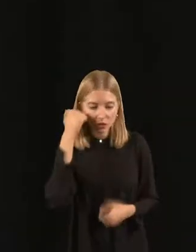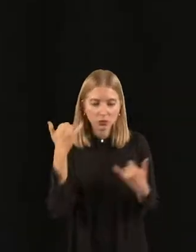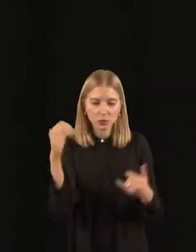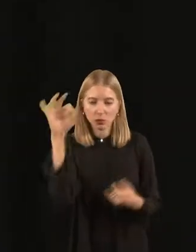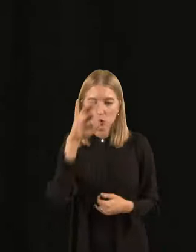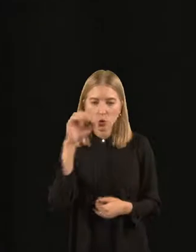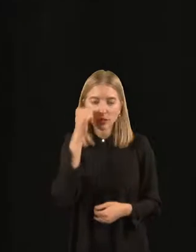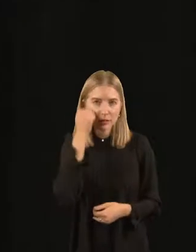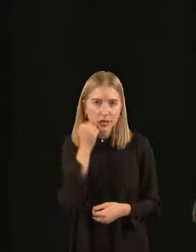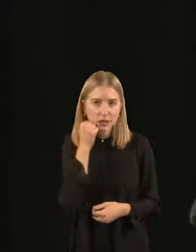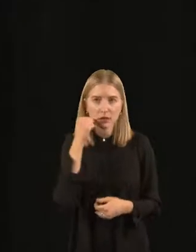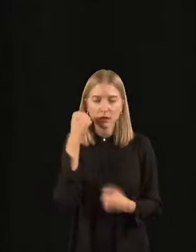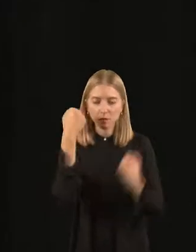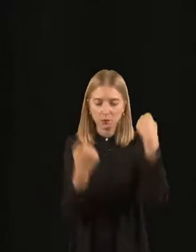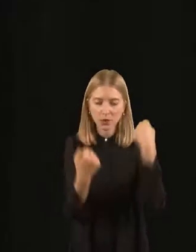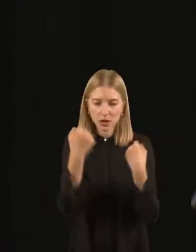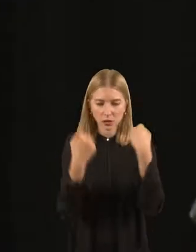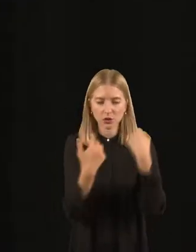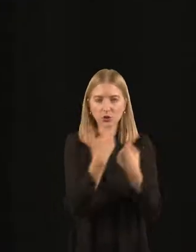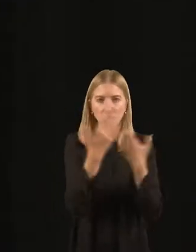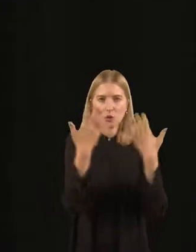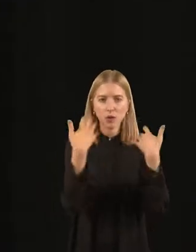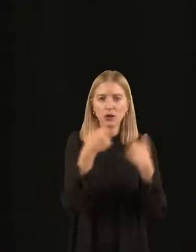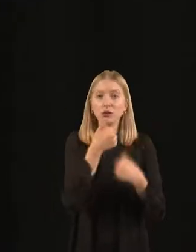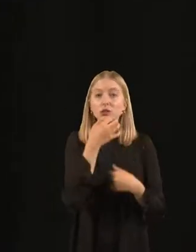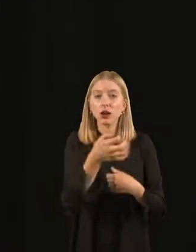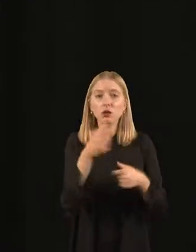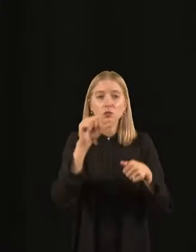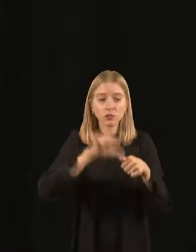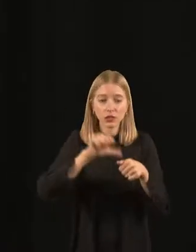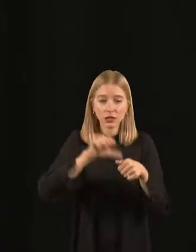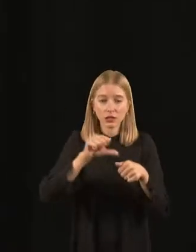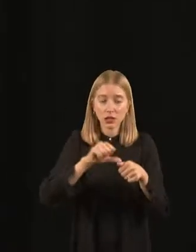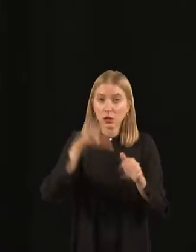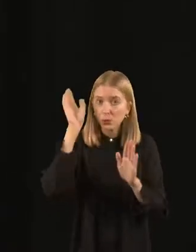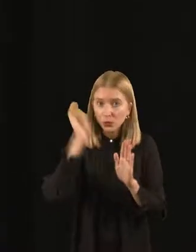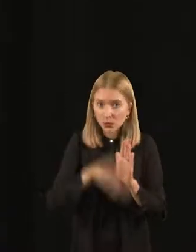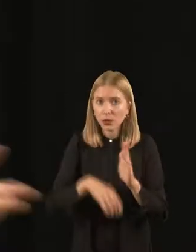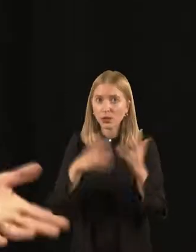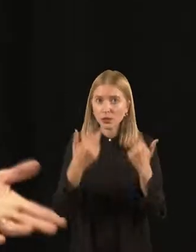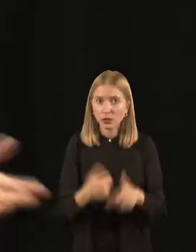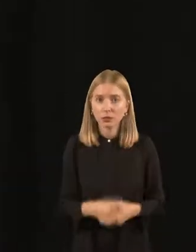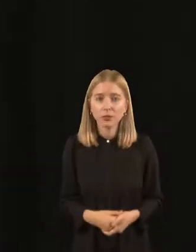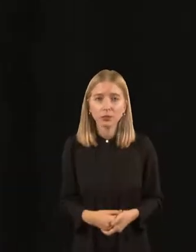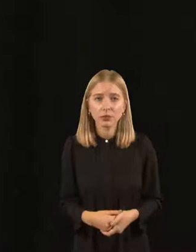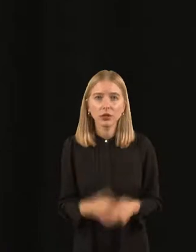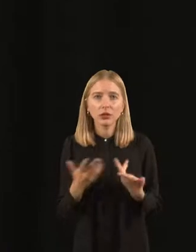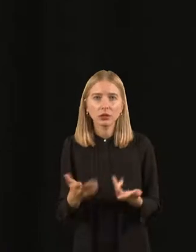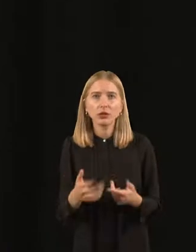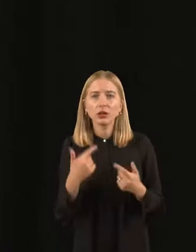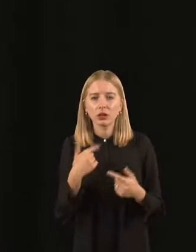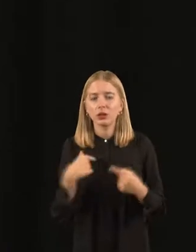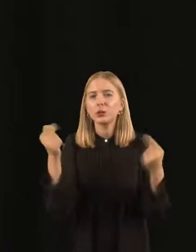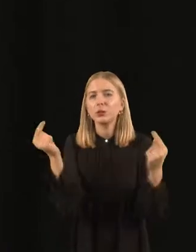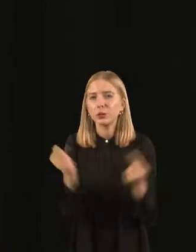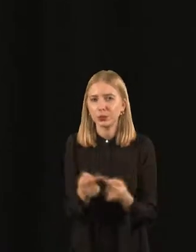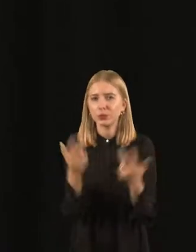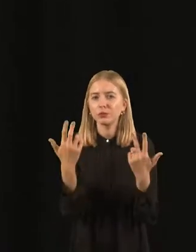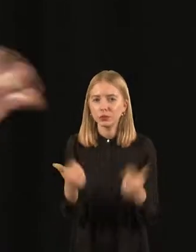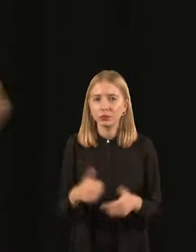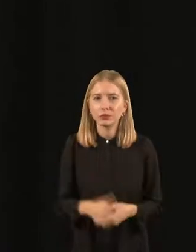automobilių parku. Thank you, Mr. Skrodenis. We could just stop here and speak